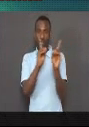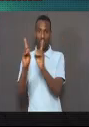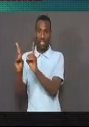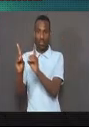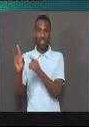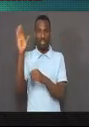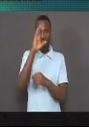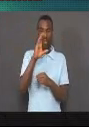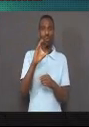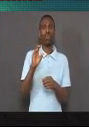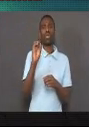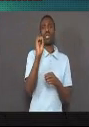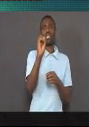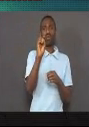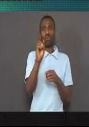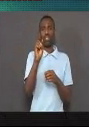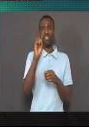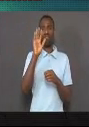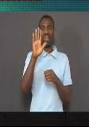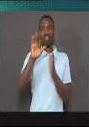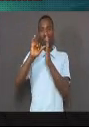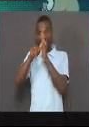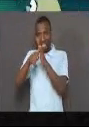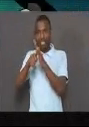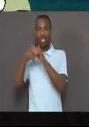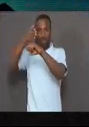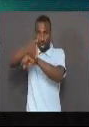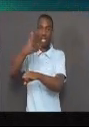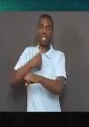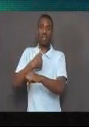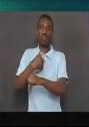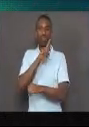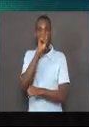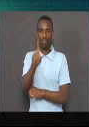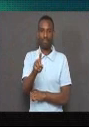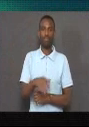after 0.5 seconds.